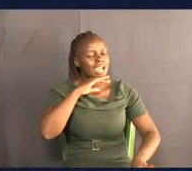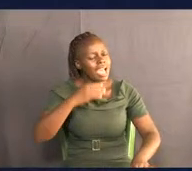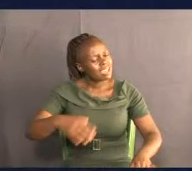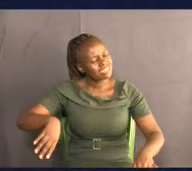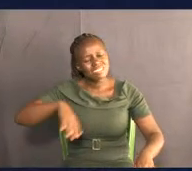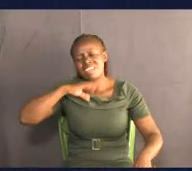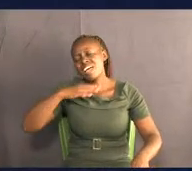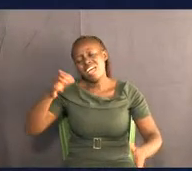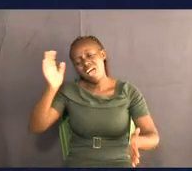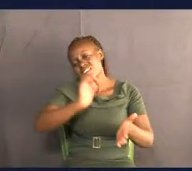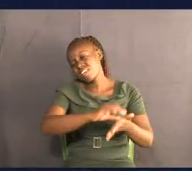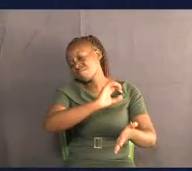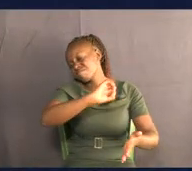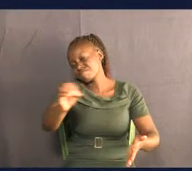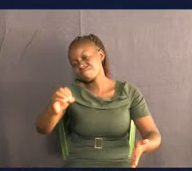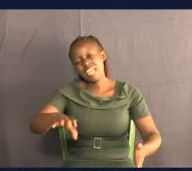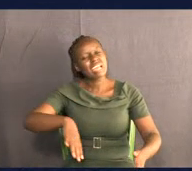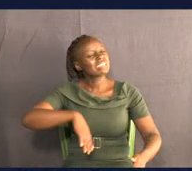again.